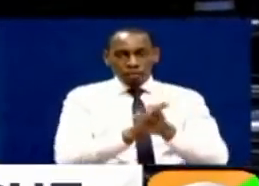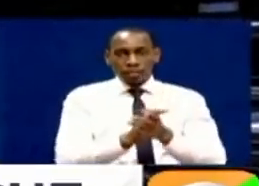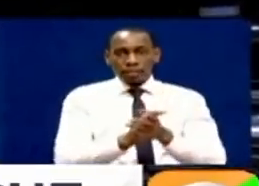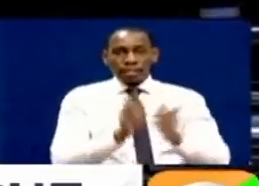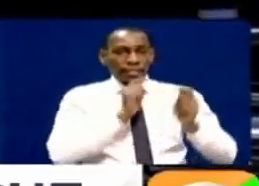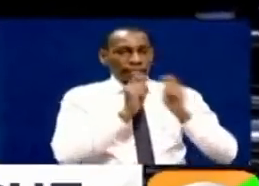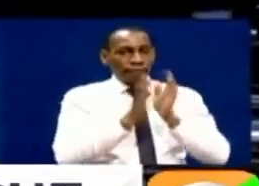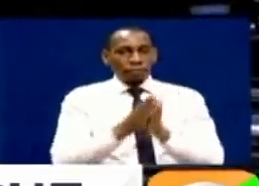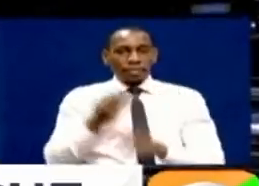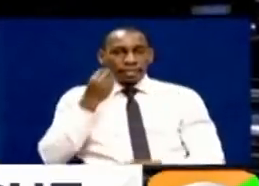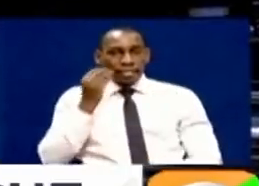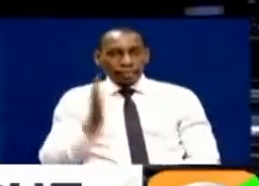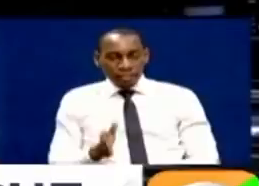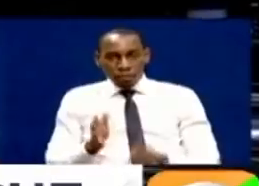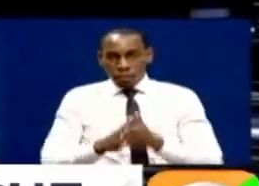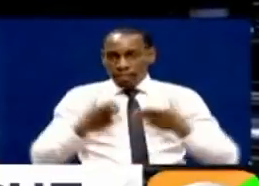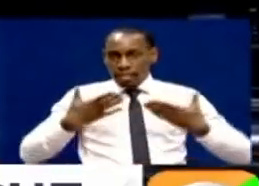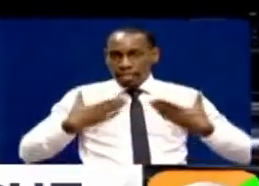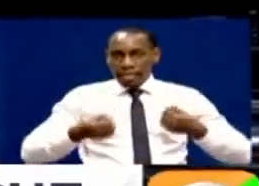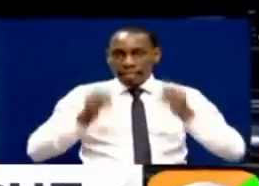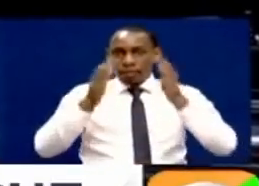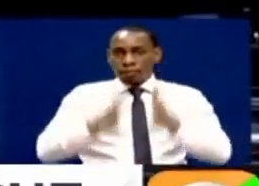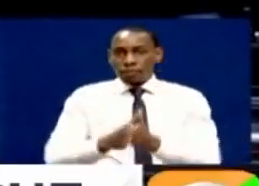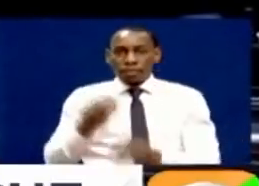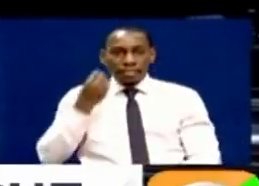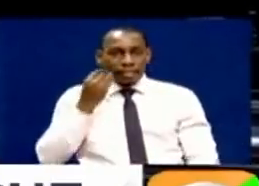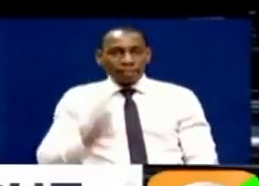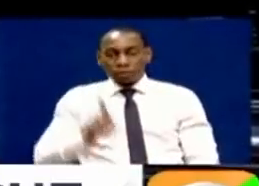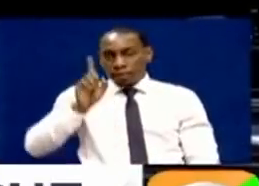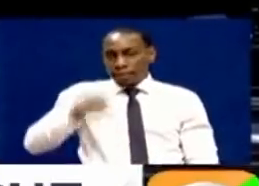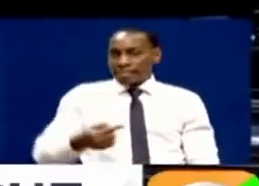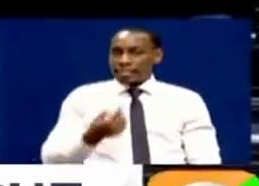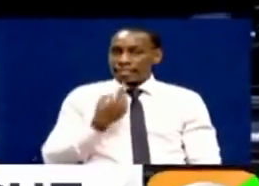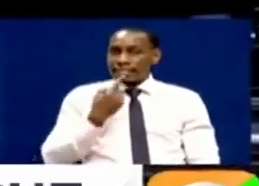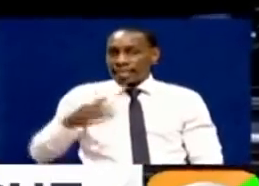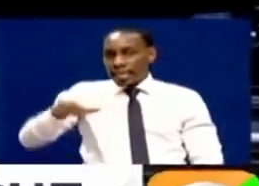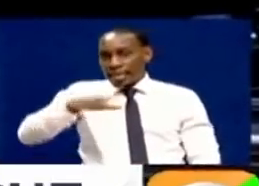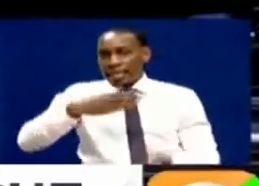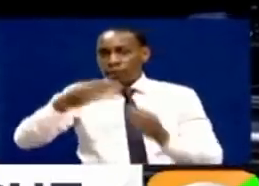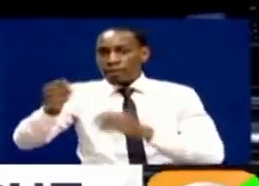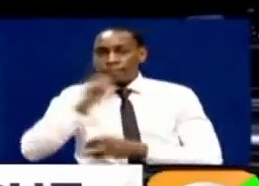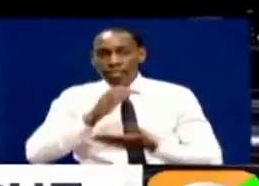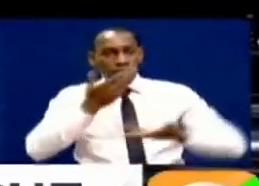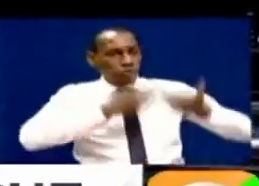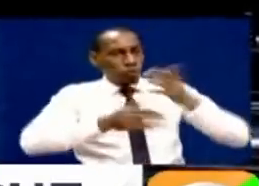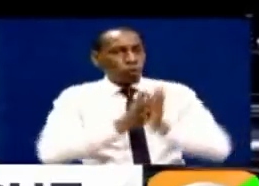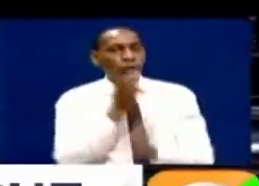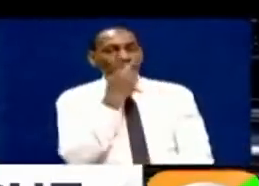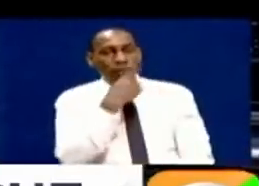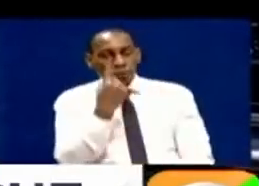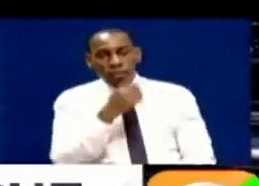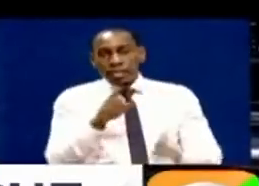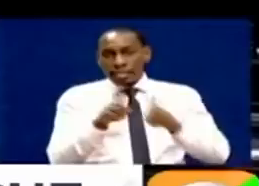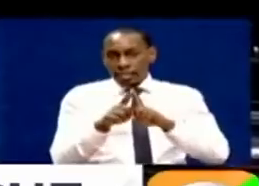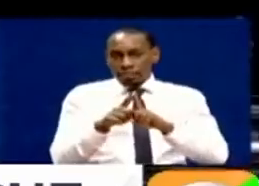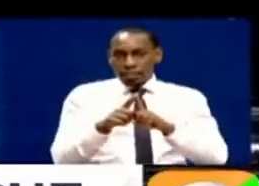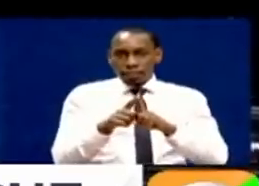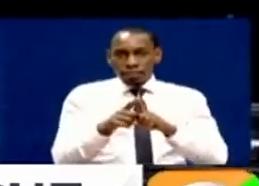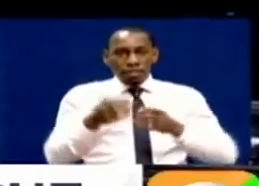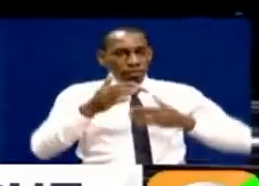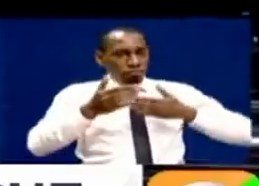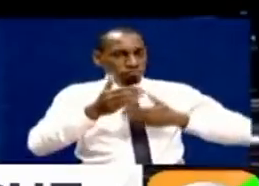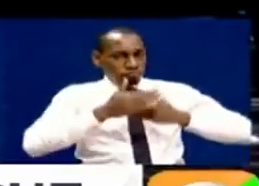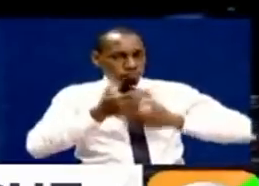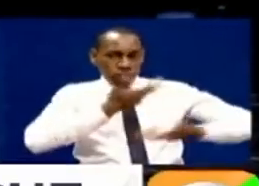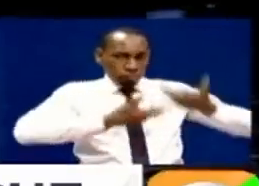the infected patient and health officials. The patient is supposed to say where they've been, who they've been with, and the proximity of their